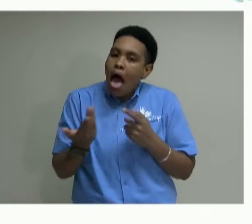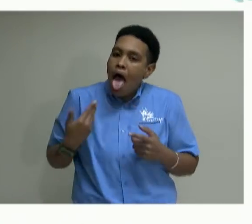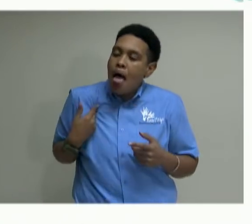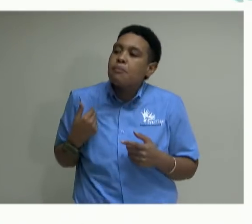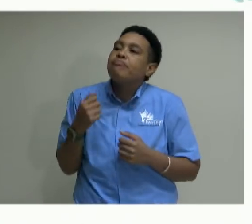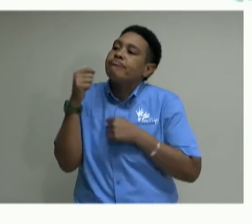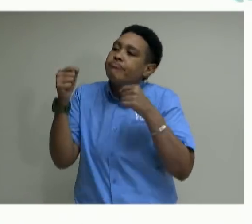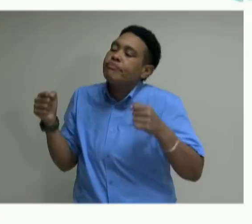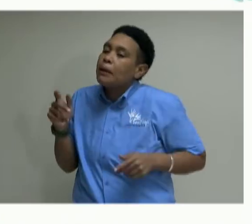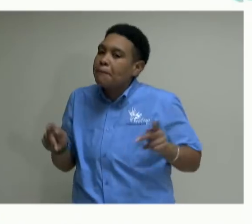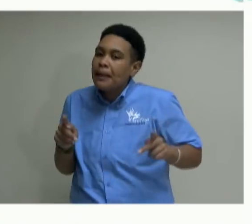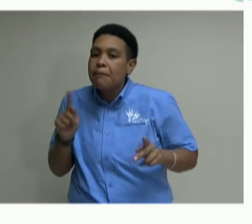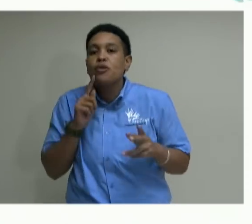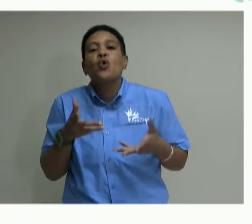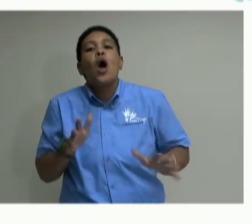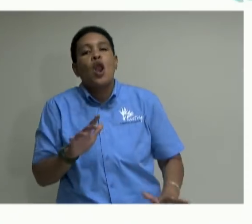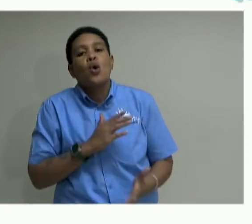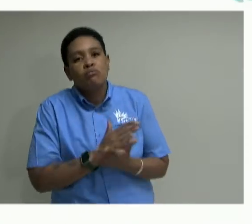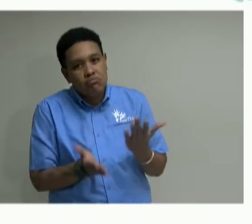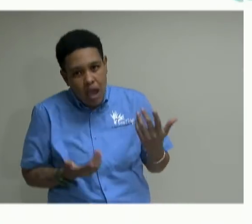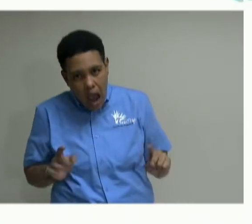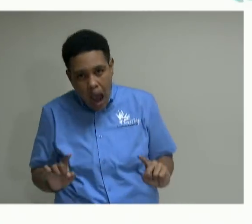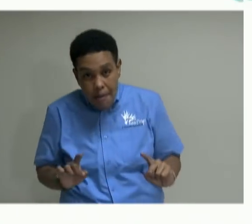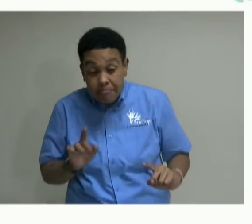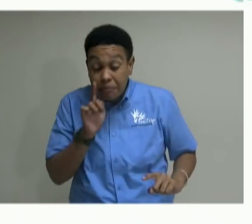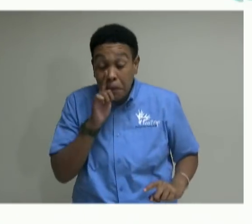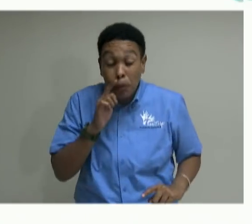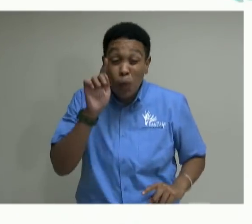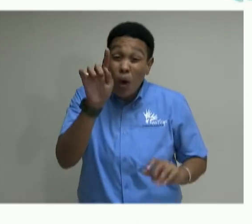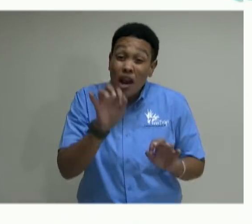us to facilitate these. One of the